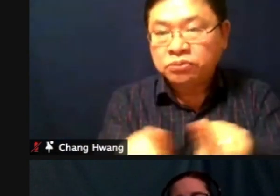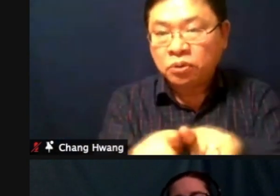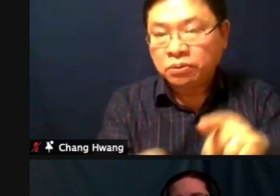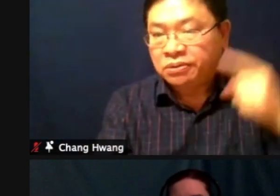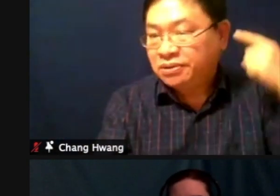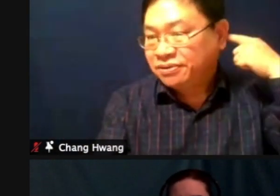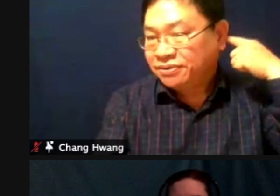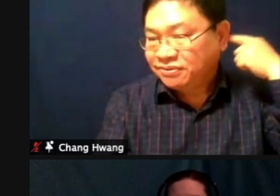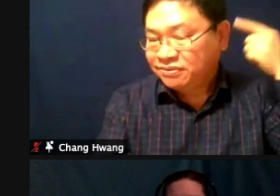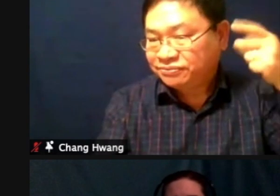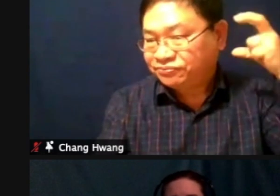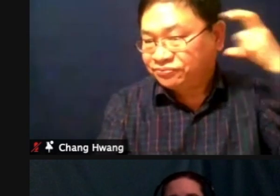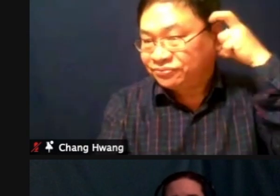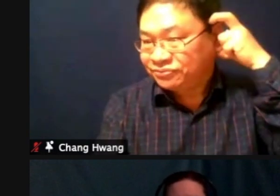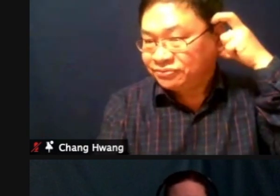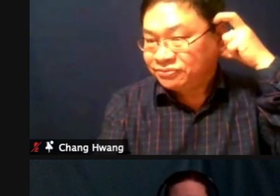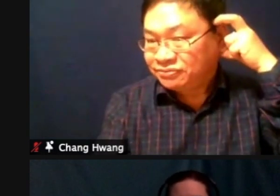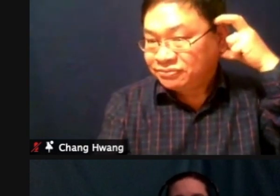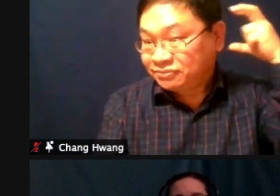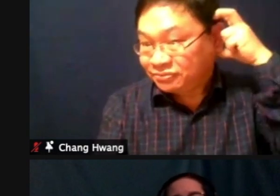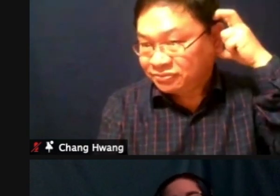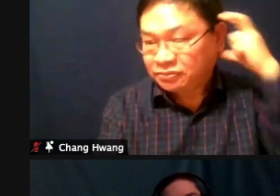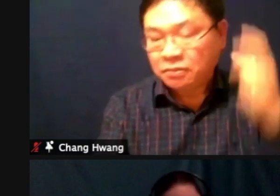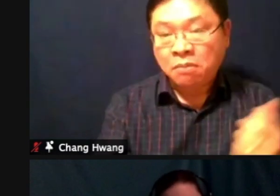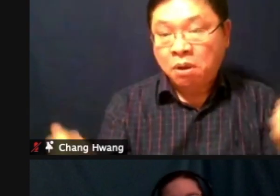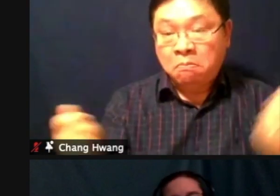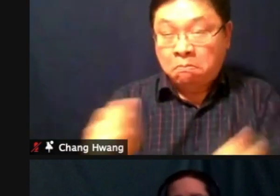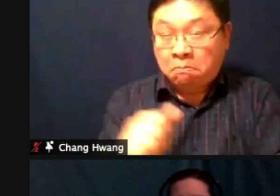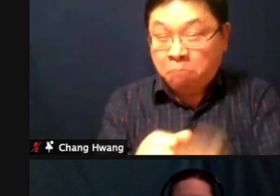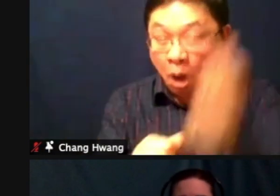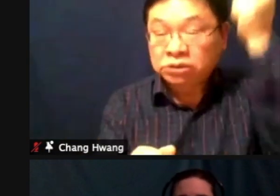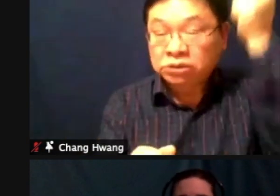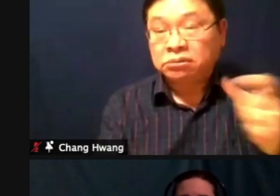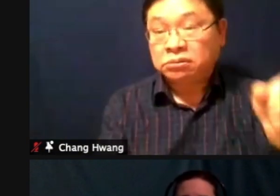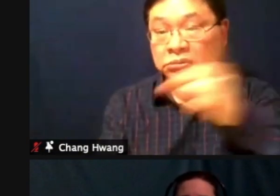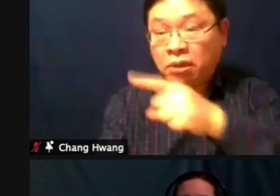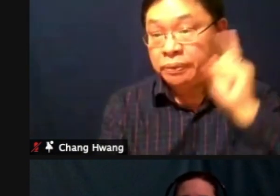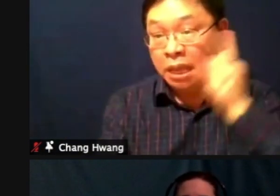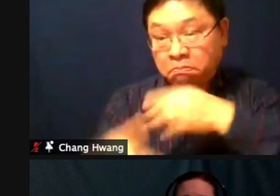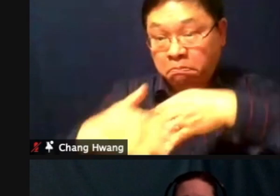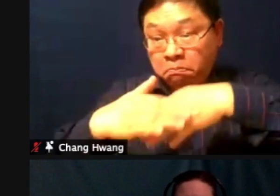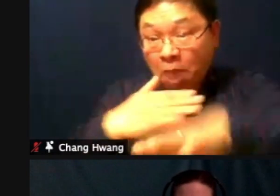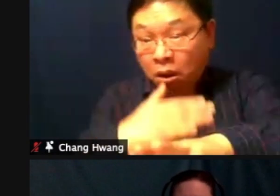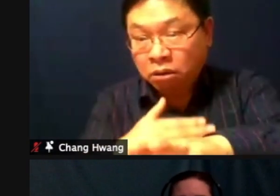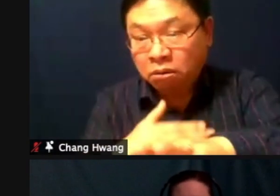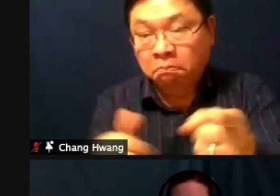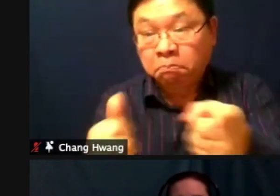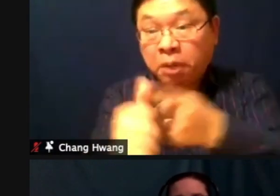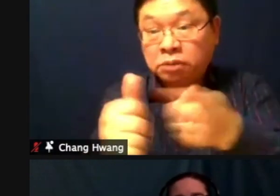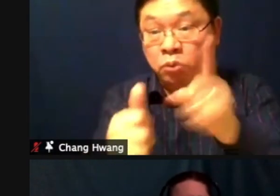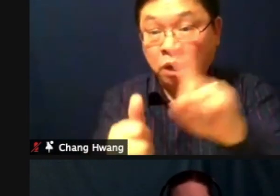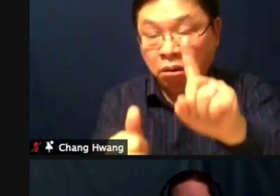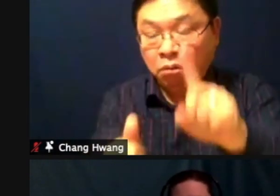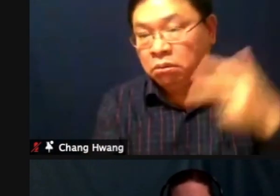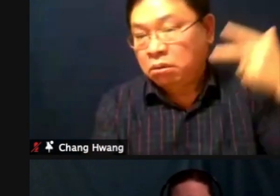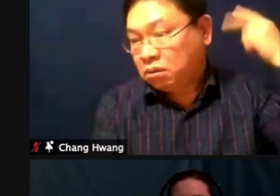up learning oral methods and oral ways of communicating. They may have cochlear implants. Most of the deaf